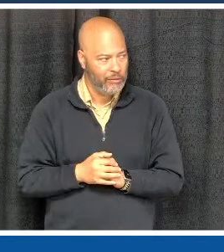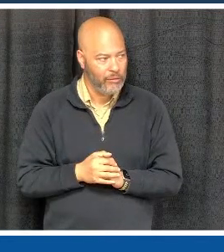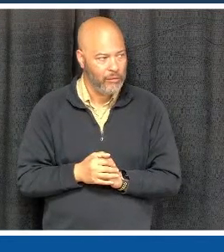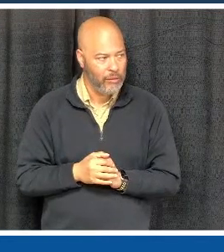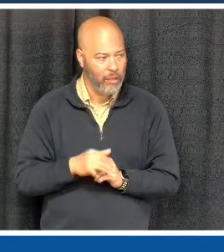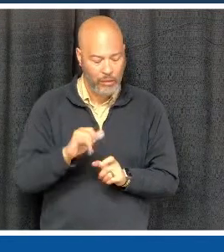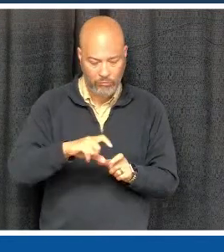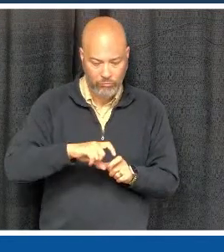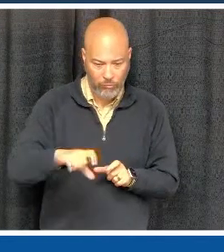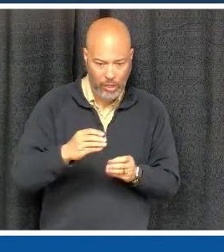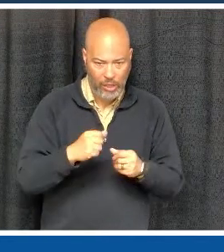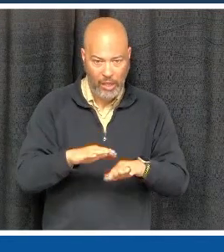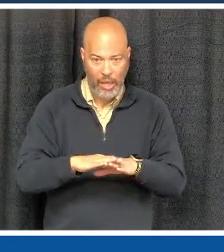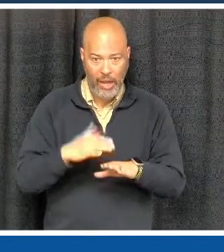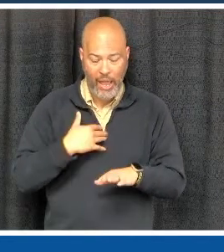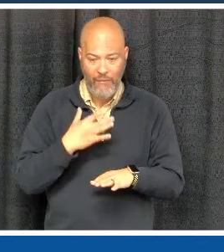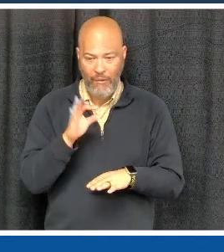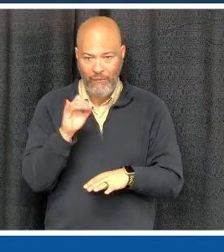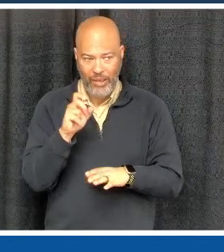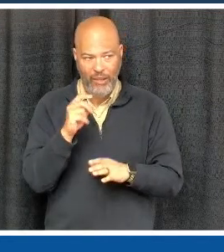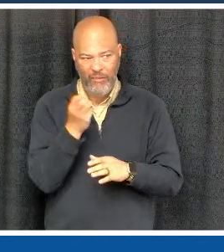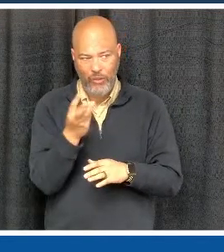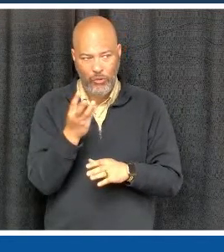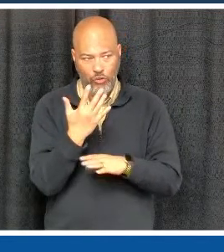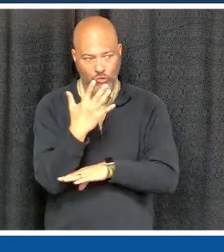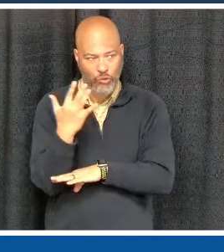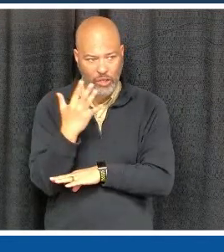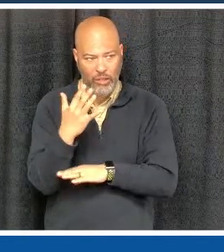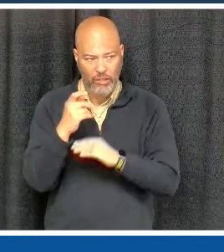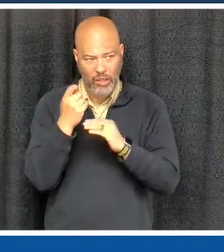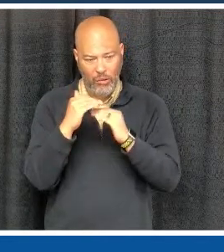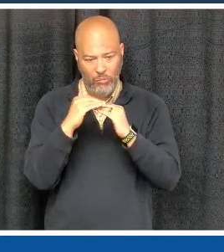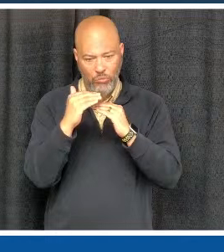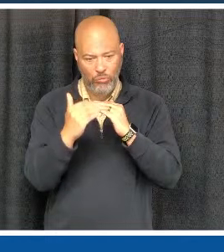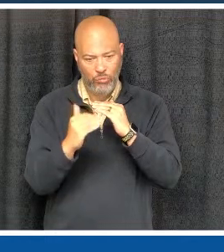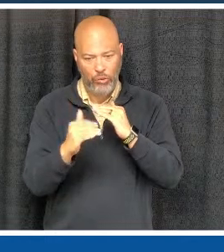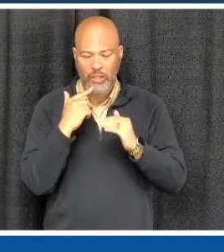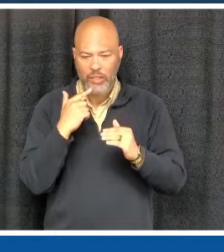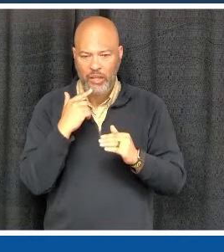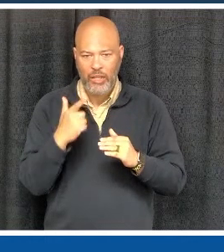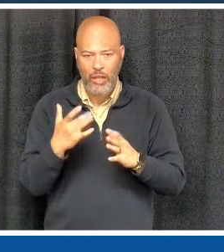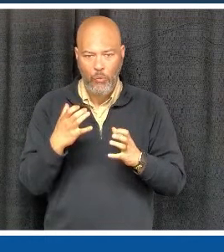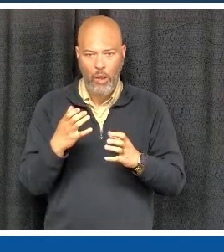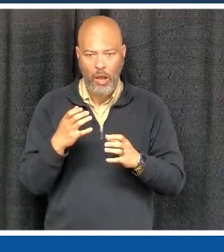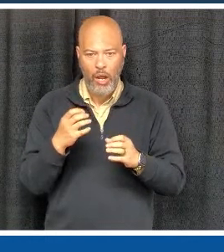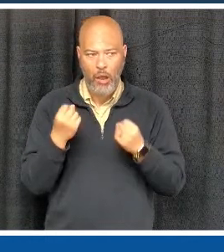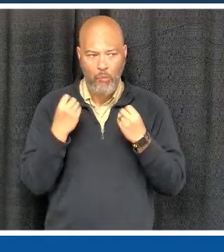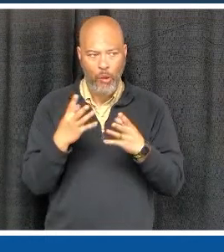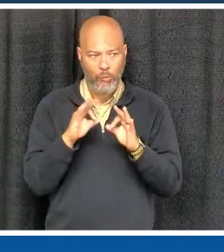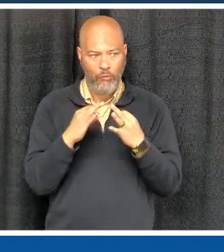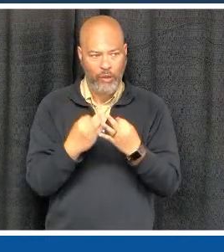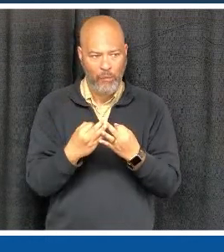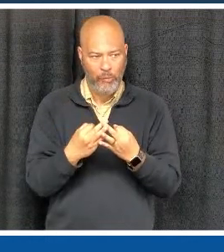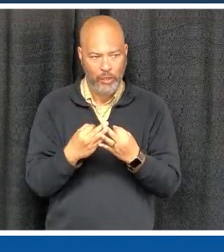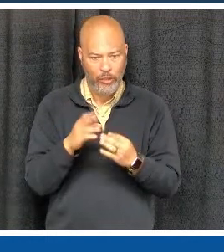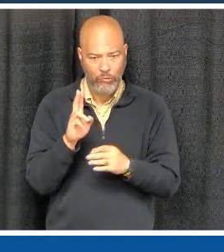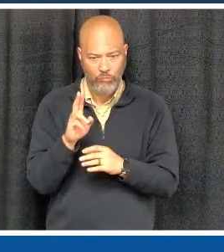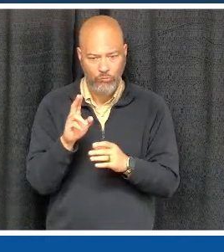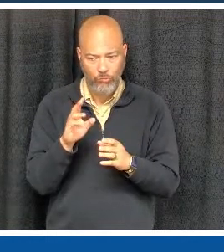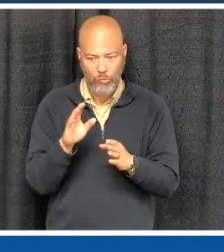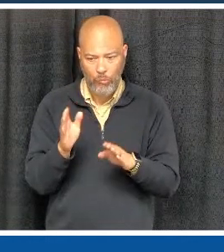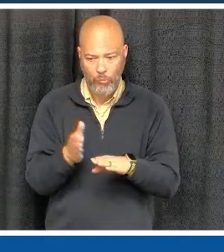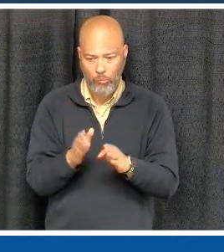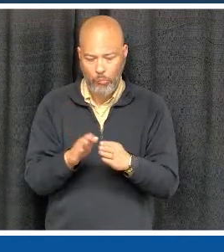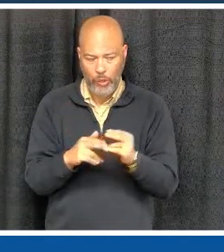attractive land with grassland field and a few trees and moderate slope, and the applicant's statement is for a multifamily development.